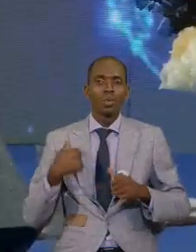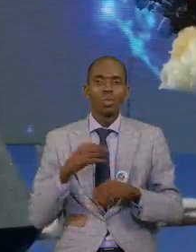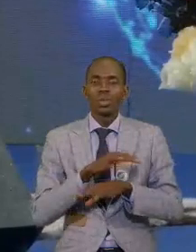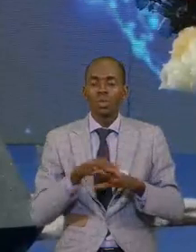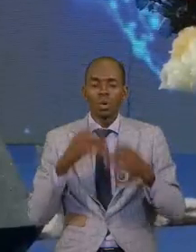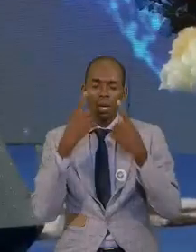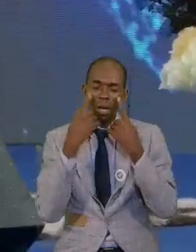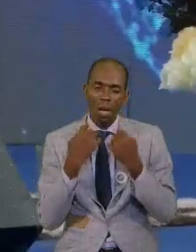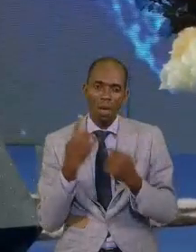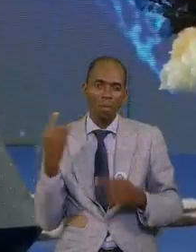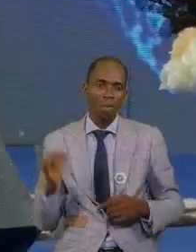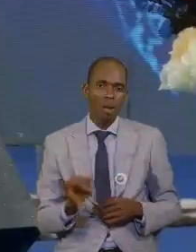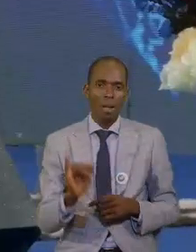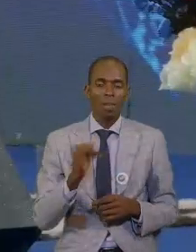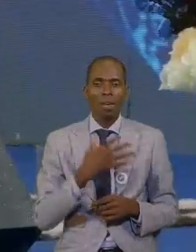and ever.